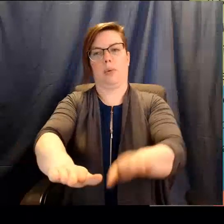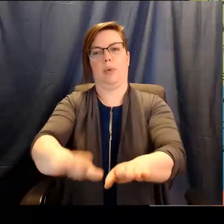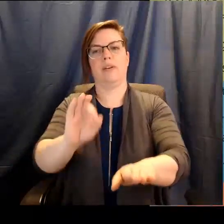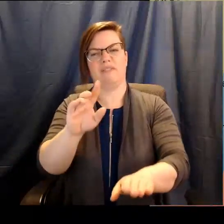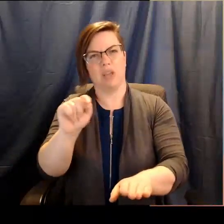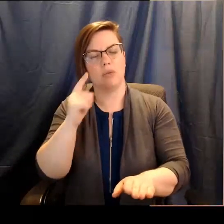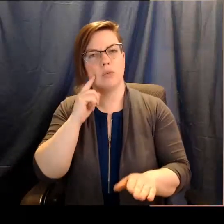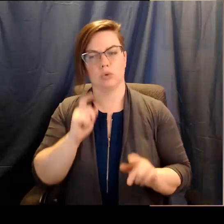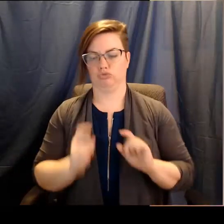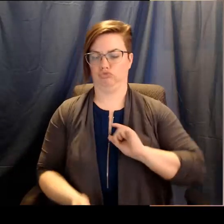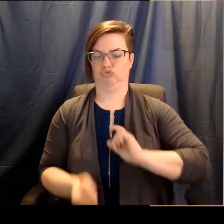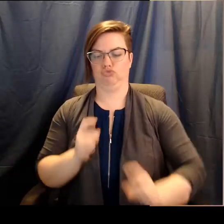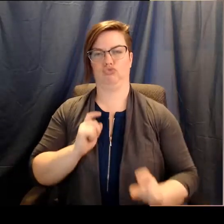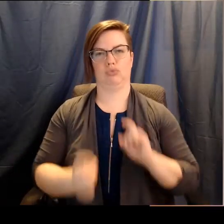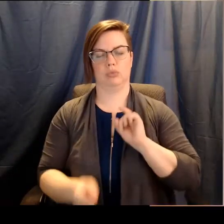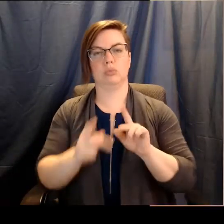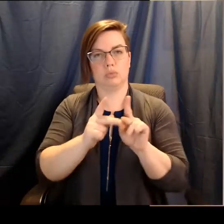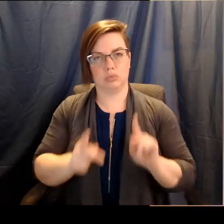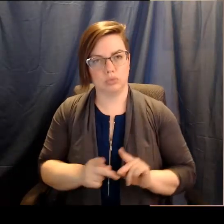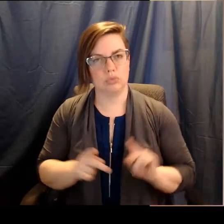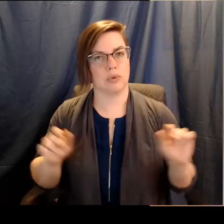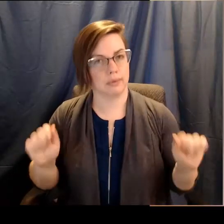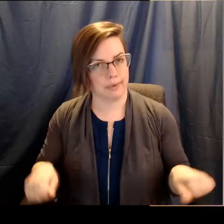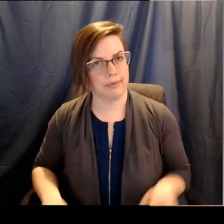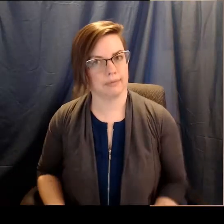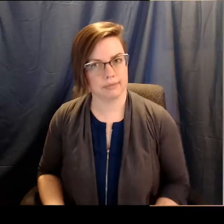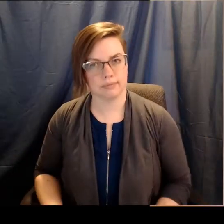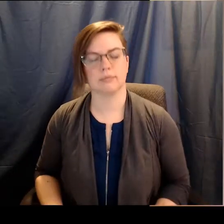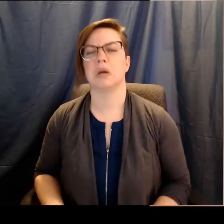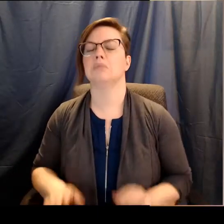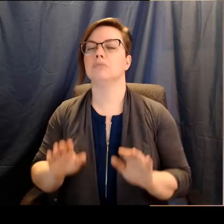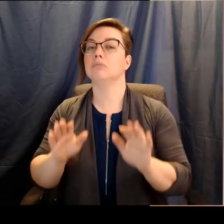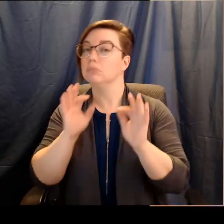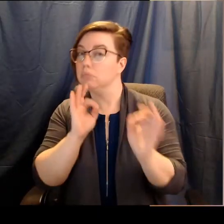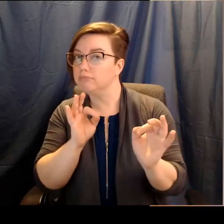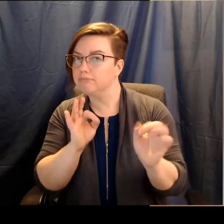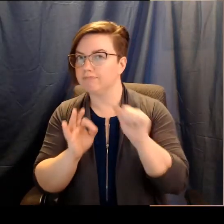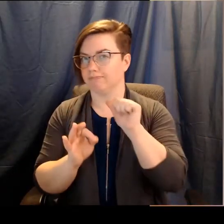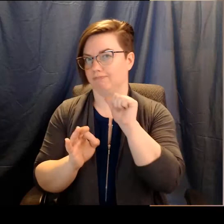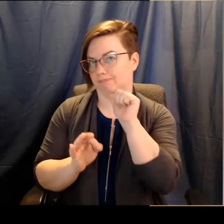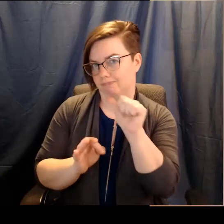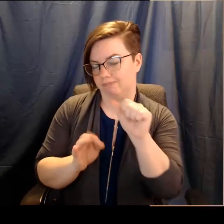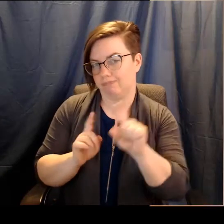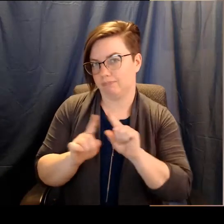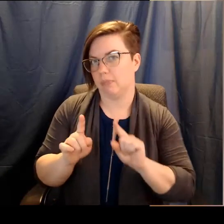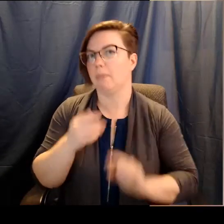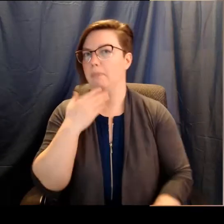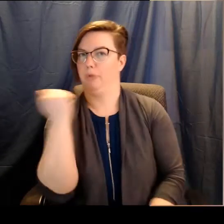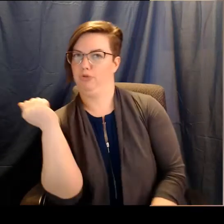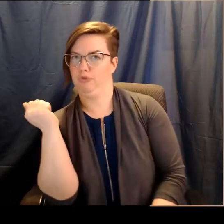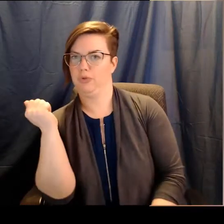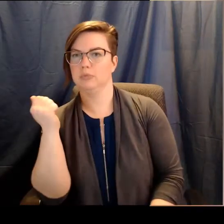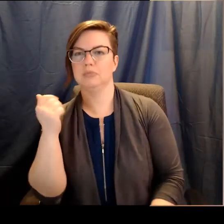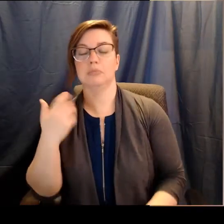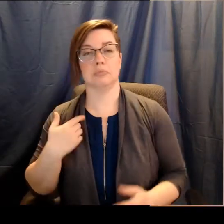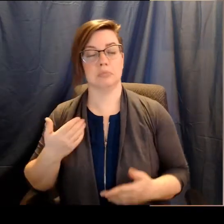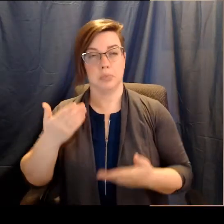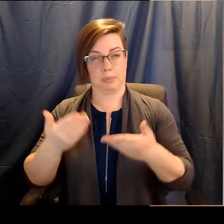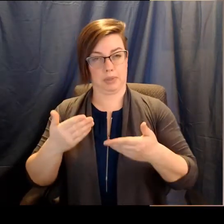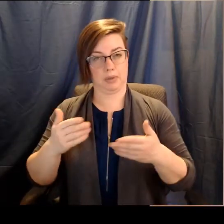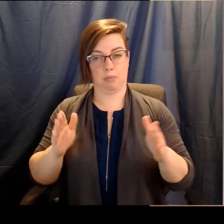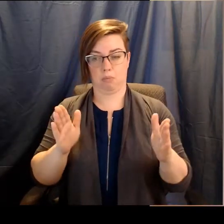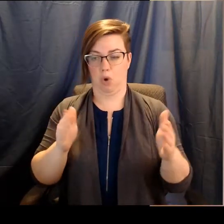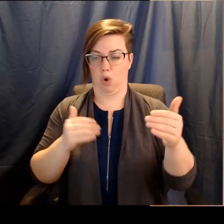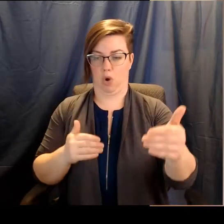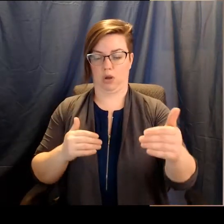perfect. That monitor is still maybe a little bit too high, but it's closer. Maybe we need to find a better box. Maybe we do, maybe we